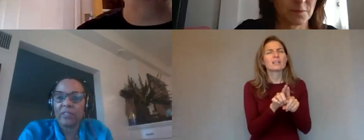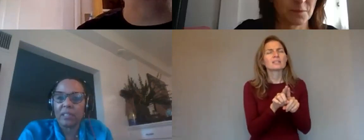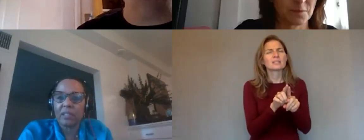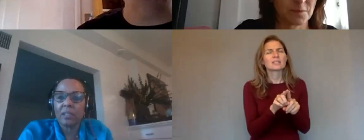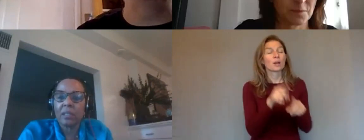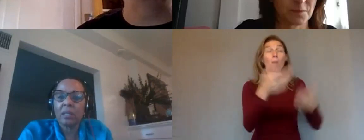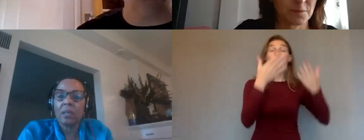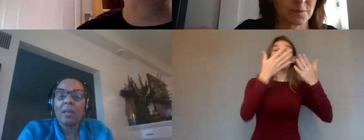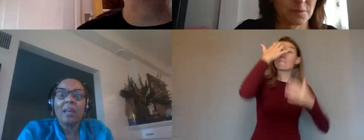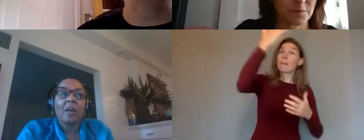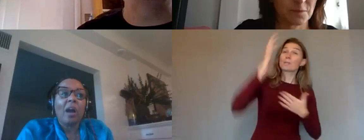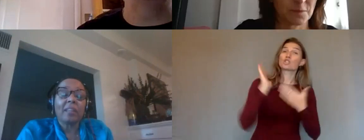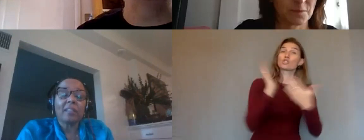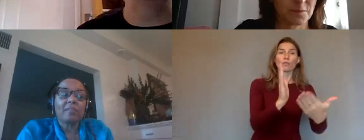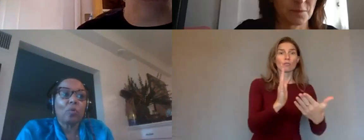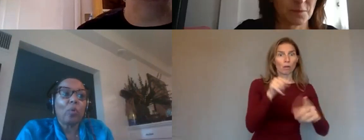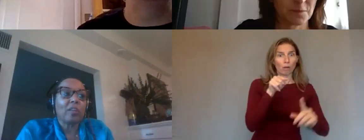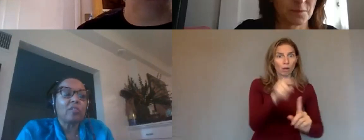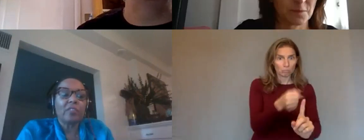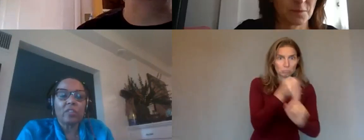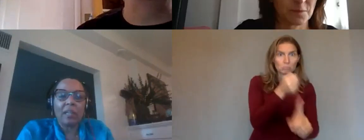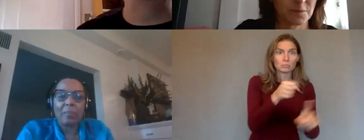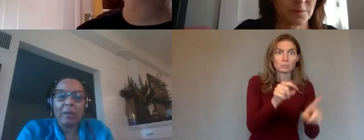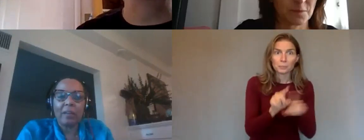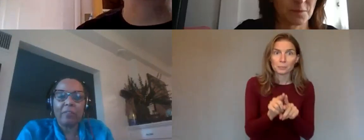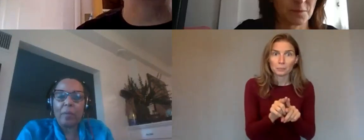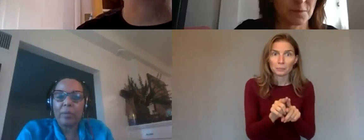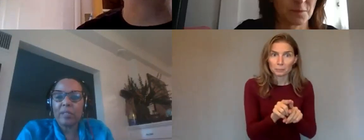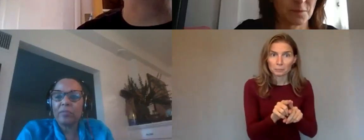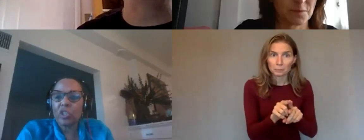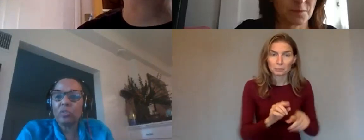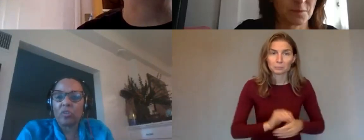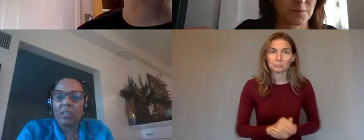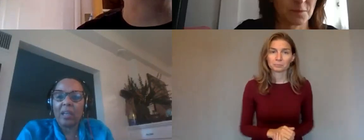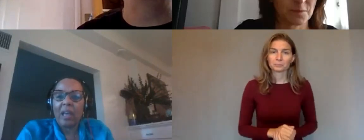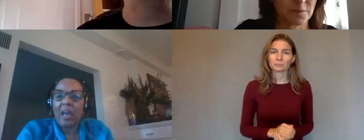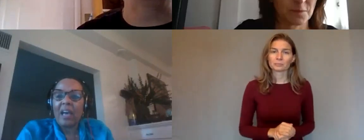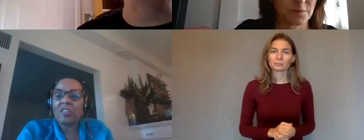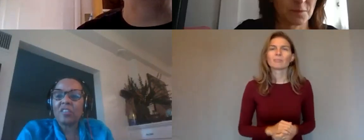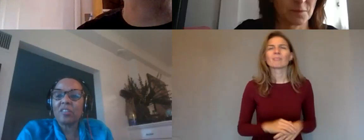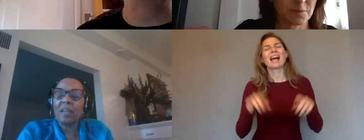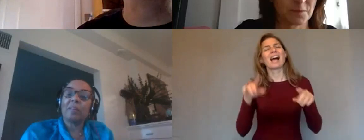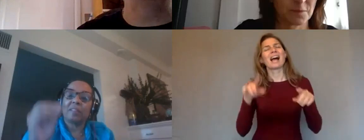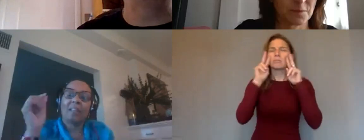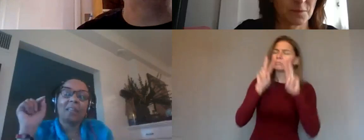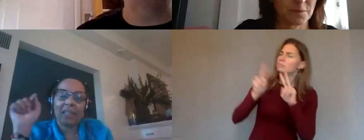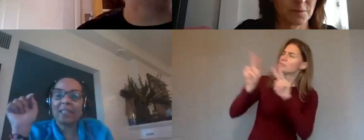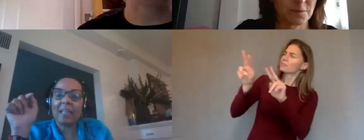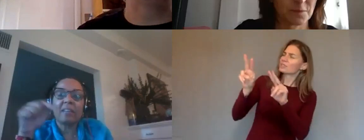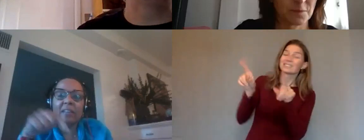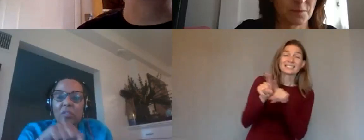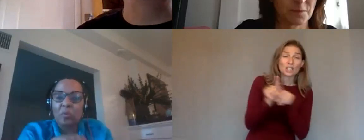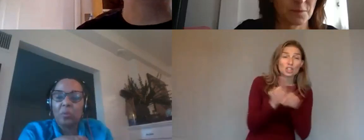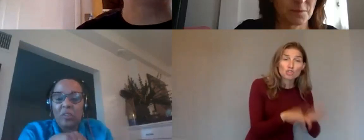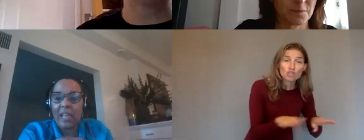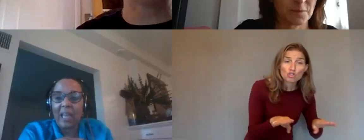public services. I think it's quite useful to think about it from the prism of children and to think about kids that